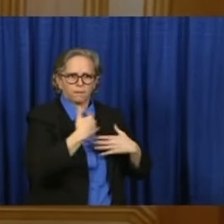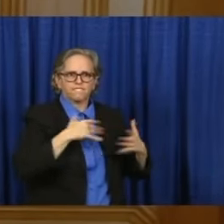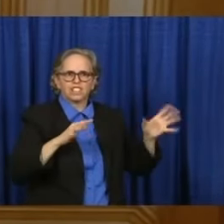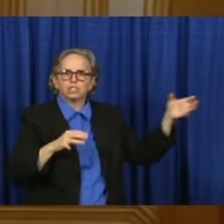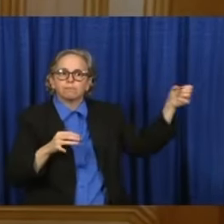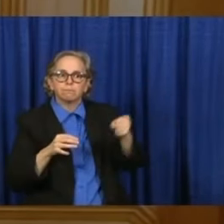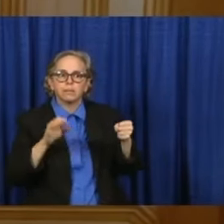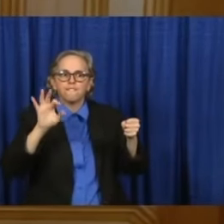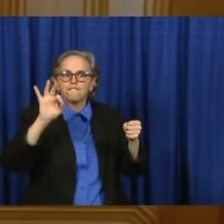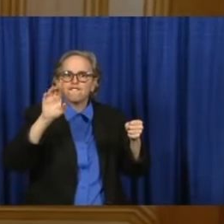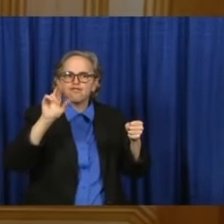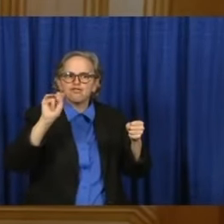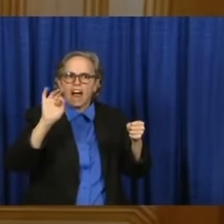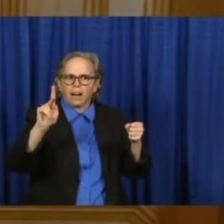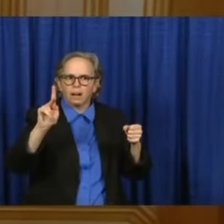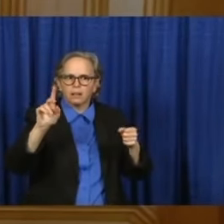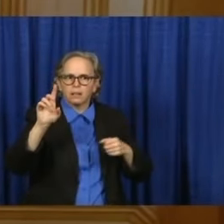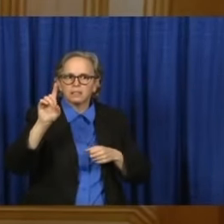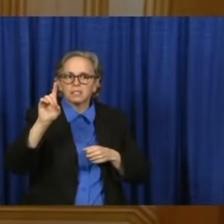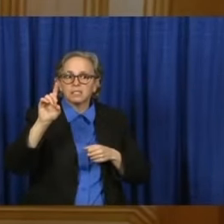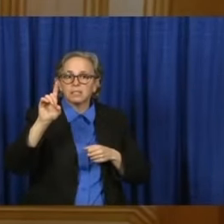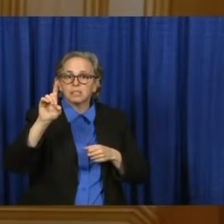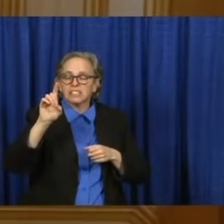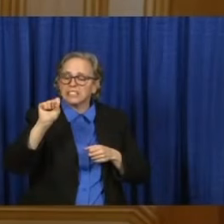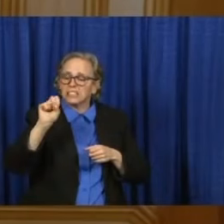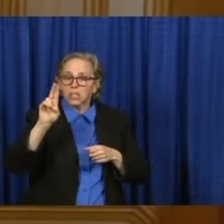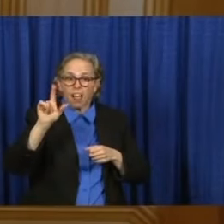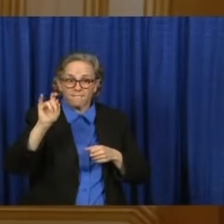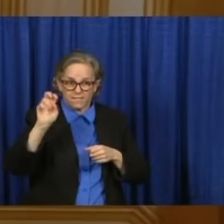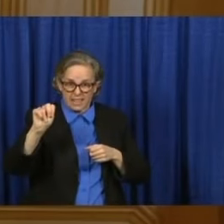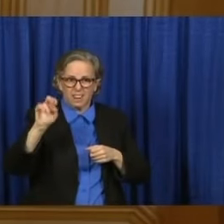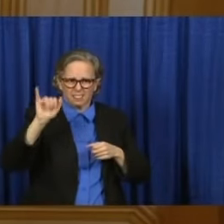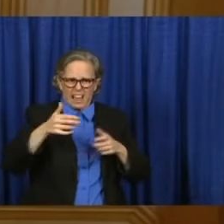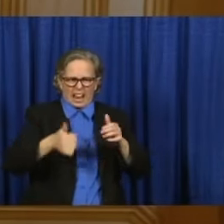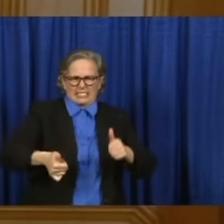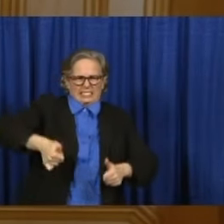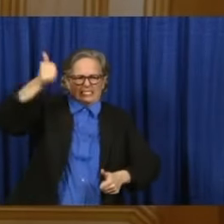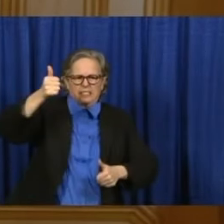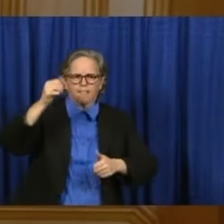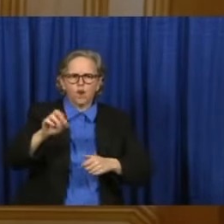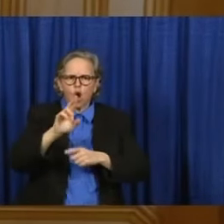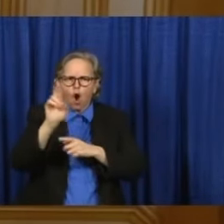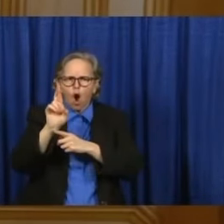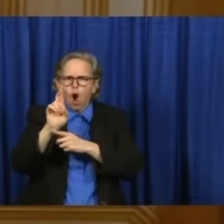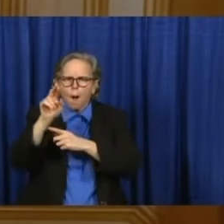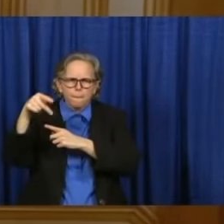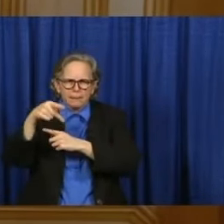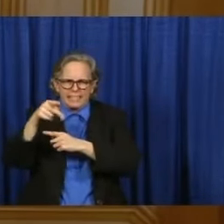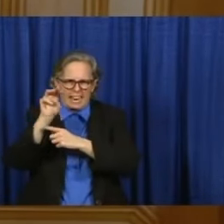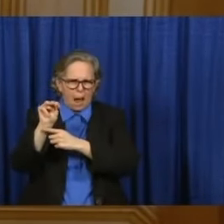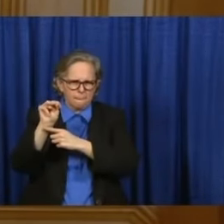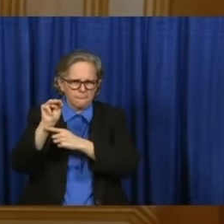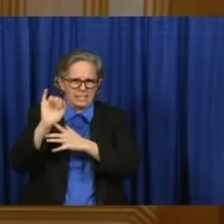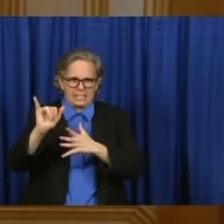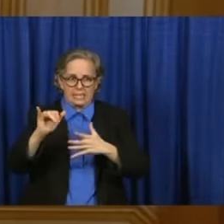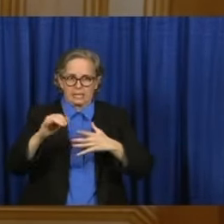CEO of RPM, to head this up, and the names will be posted on